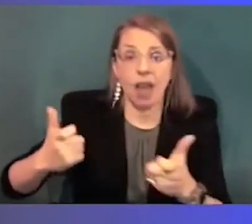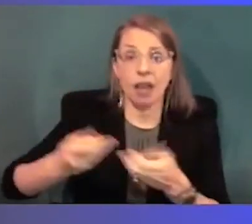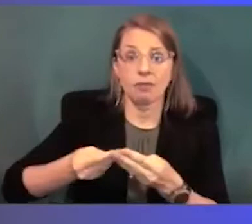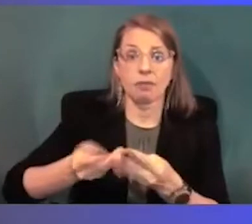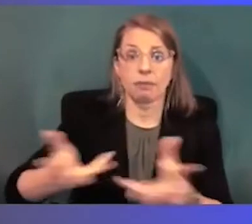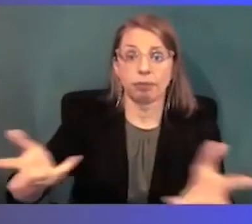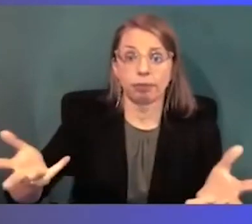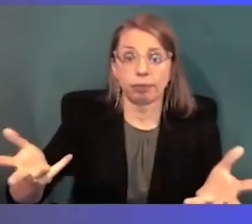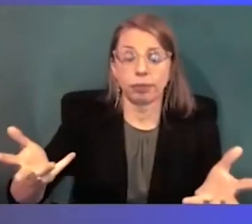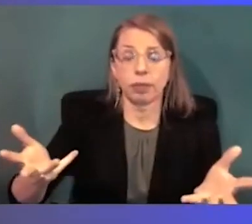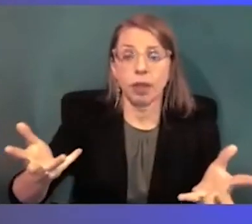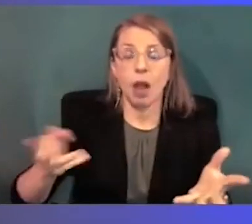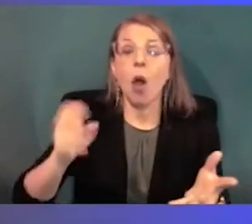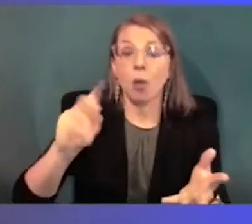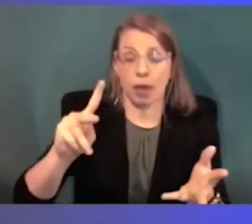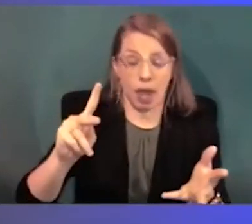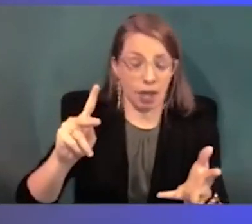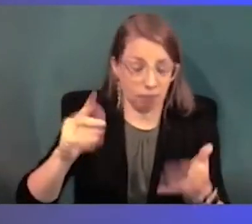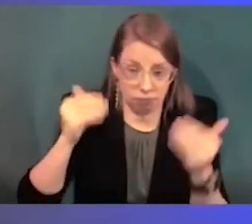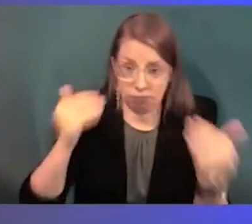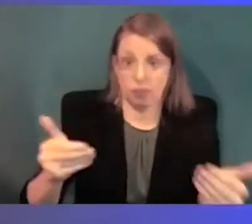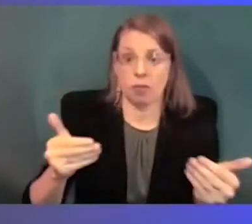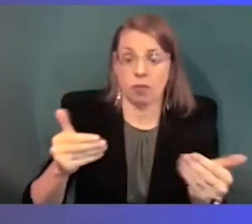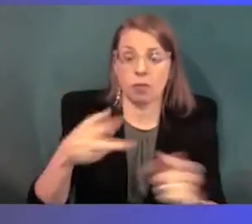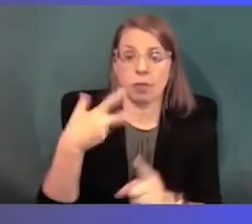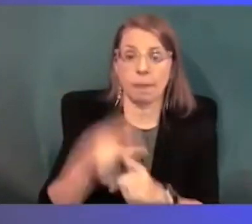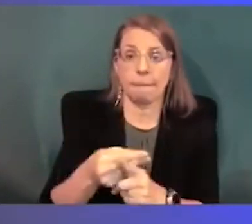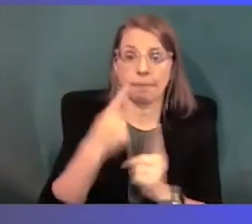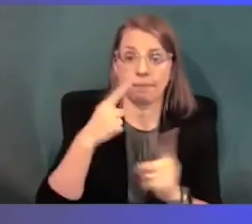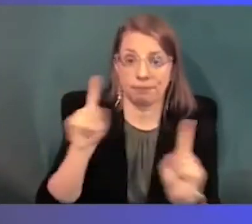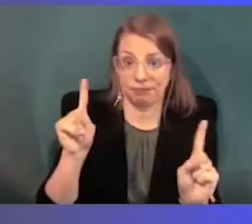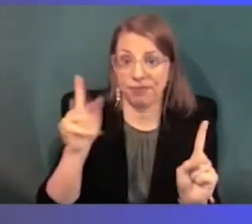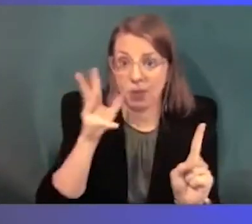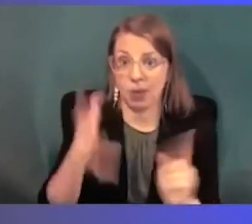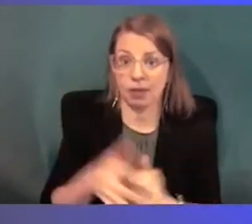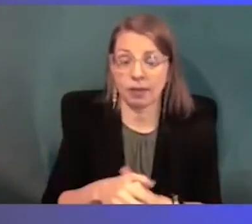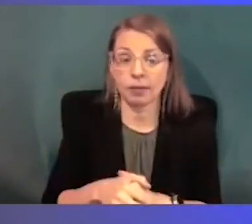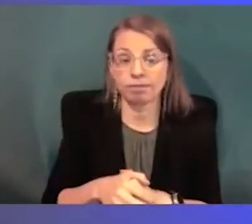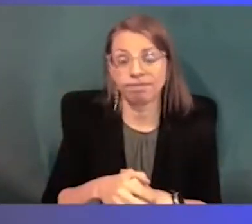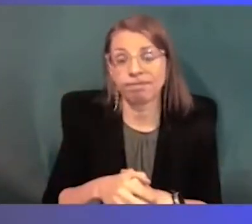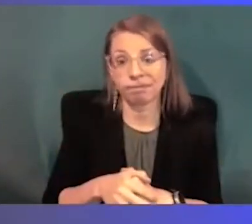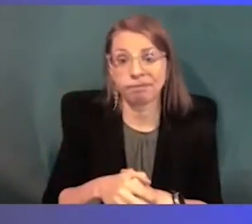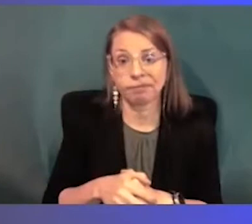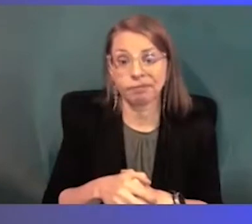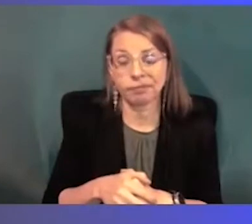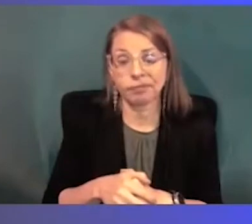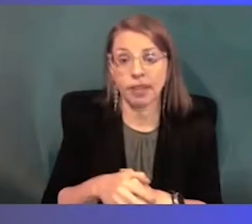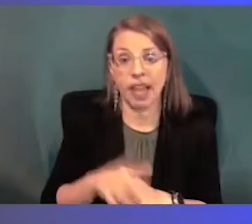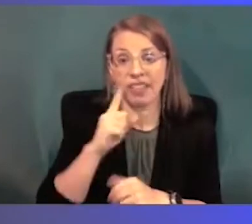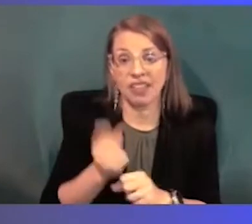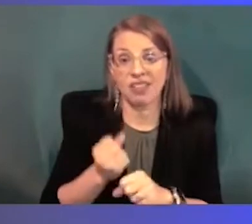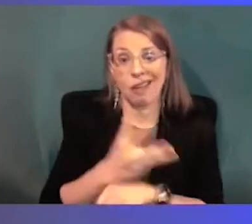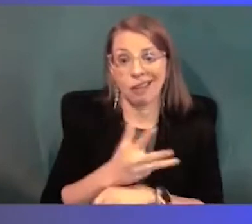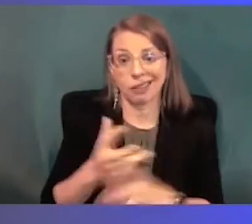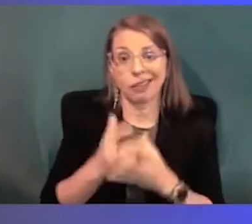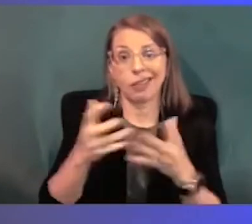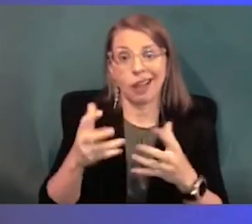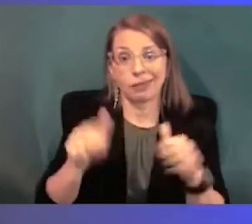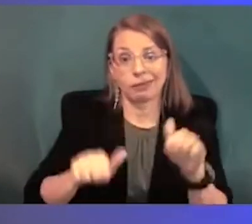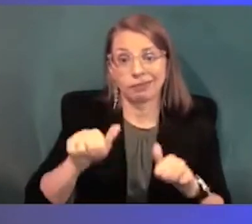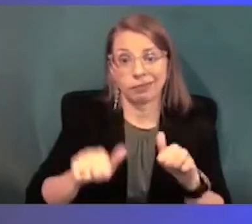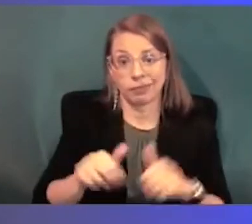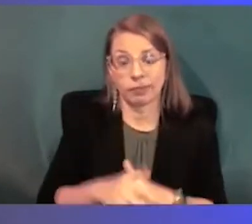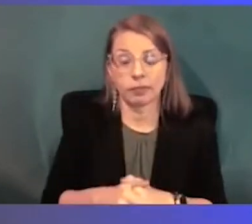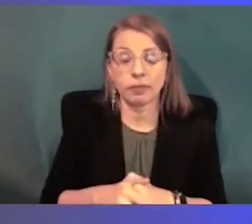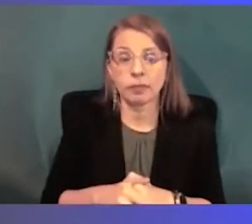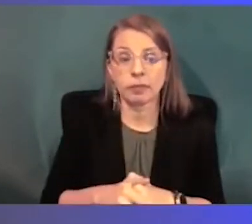okay, you can have this, it's going to work for you, and so on and so forth. And so that's a lot of hesitation. And then I think we have a lot